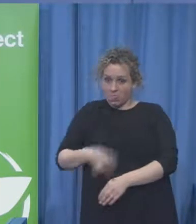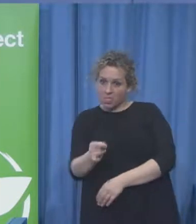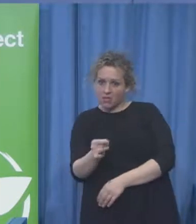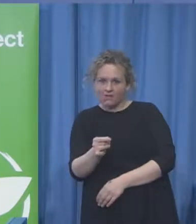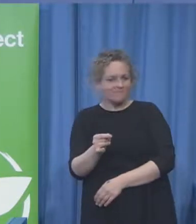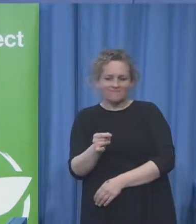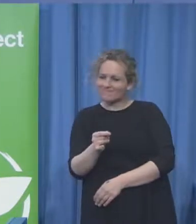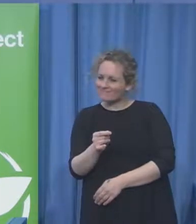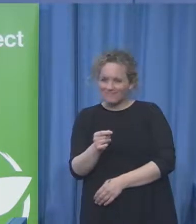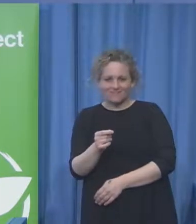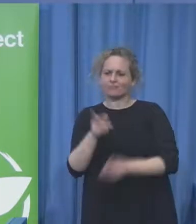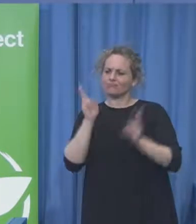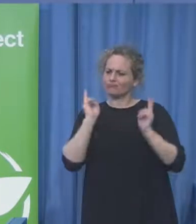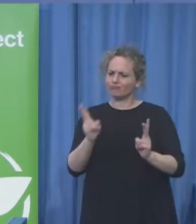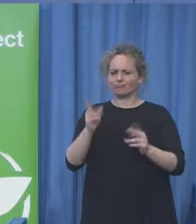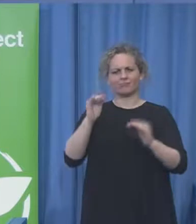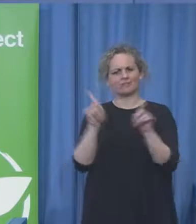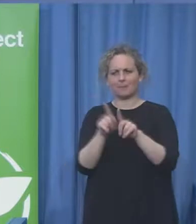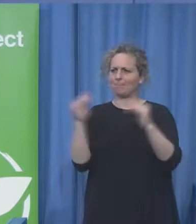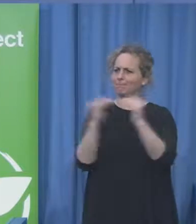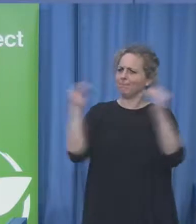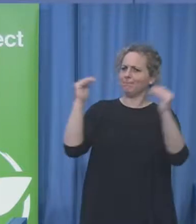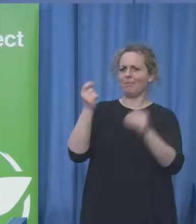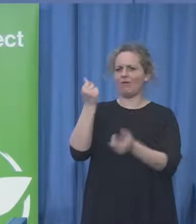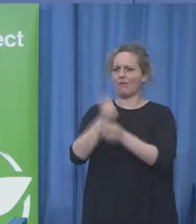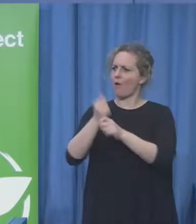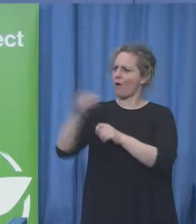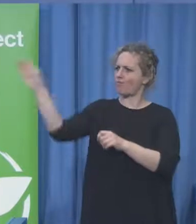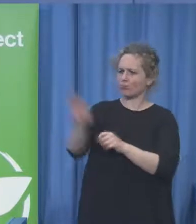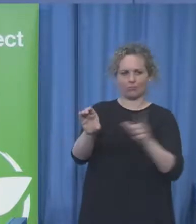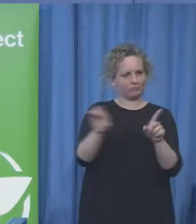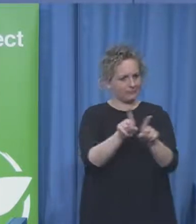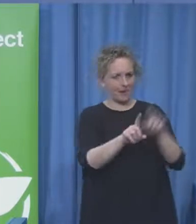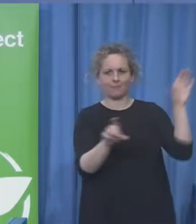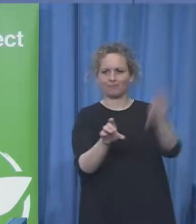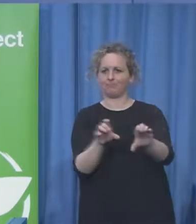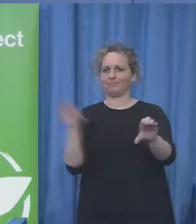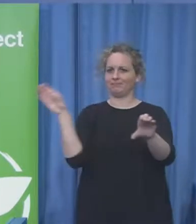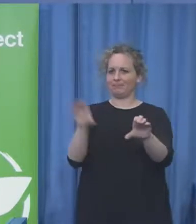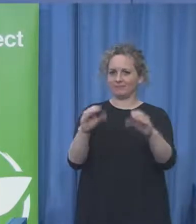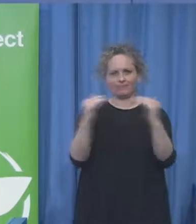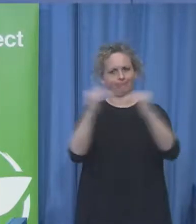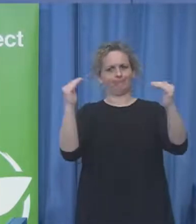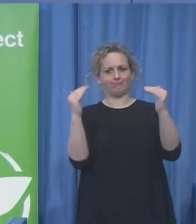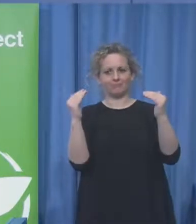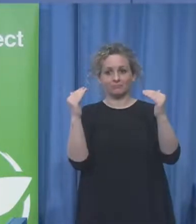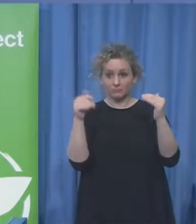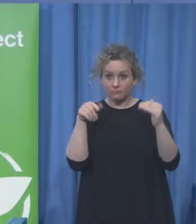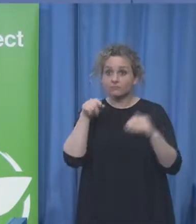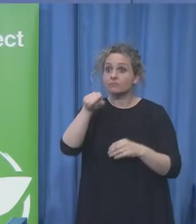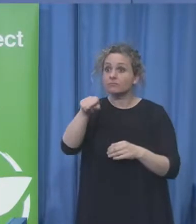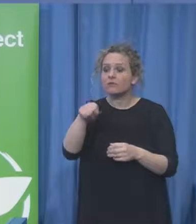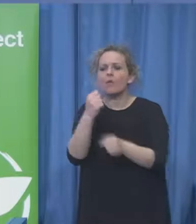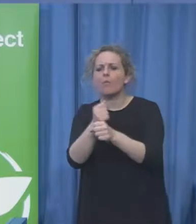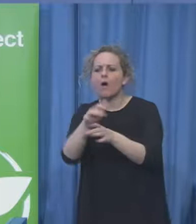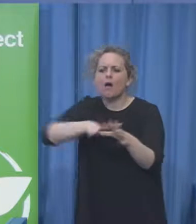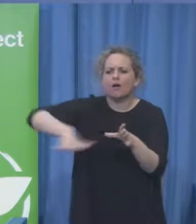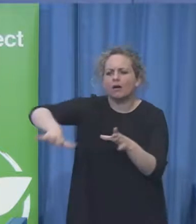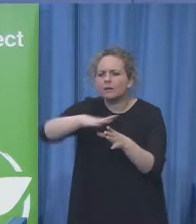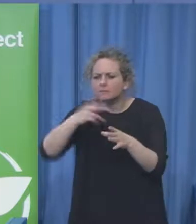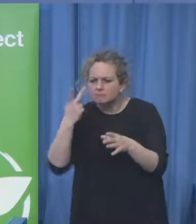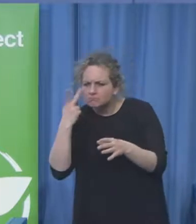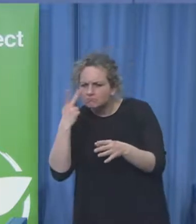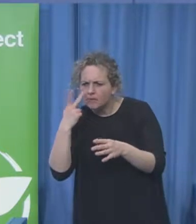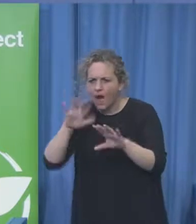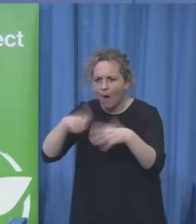disabilities. The provision of support and reasonable accommodation. We listen about the importance of striving for inclusive education